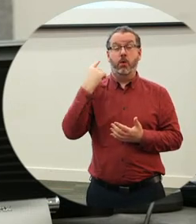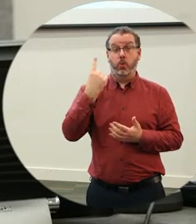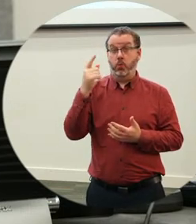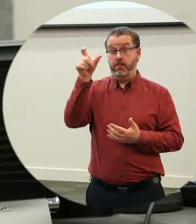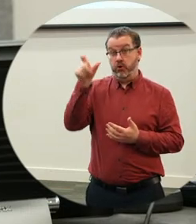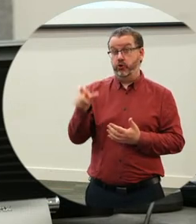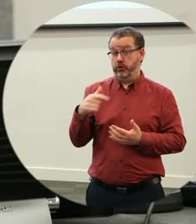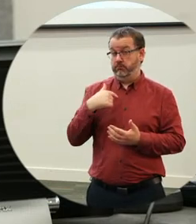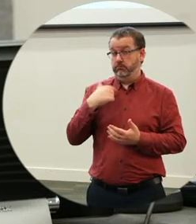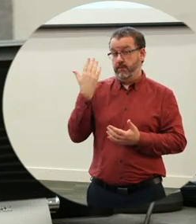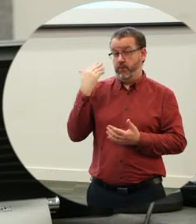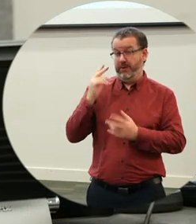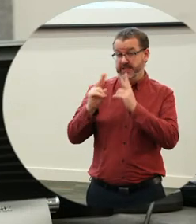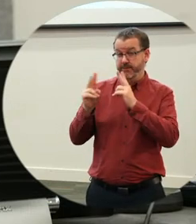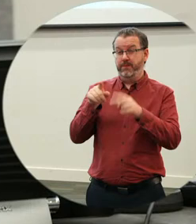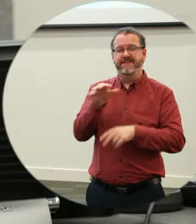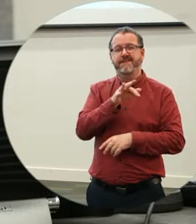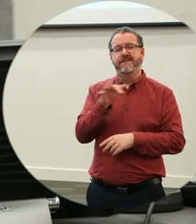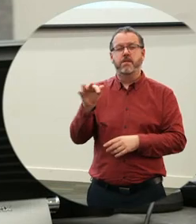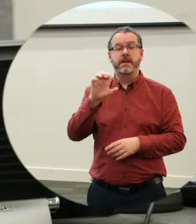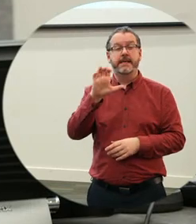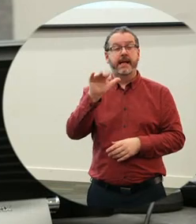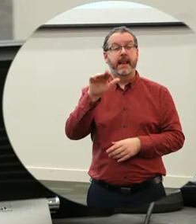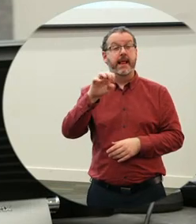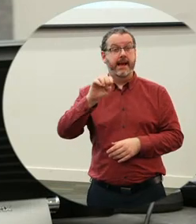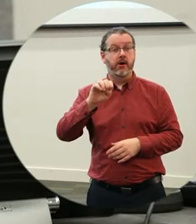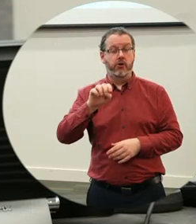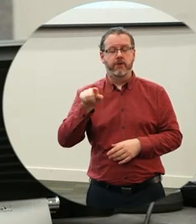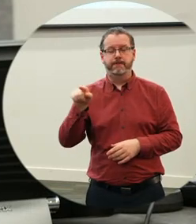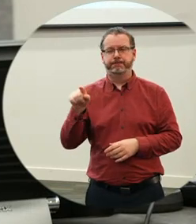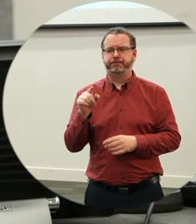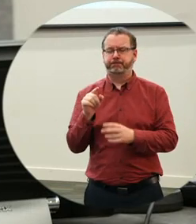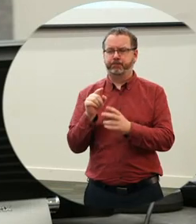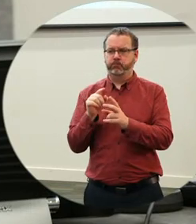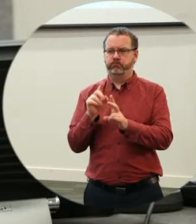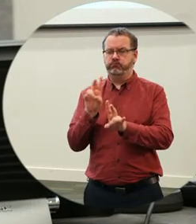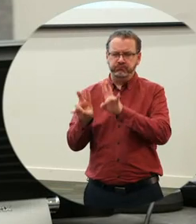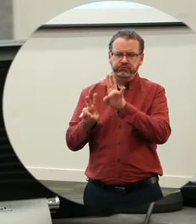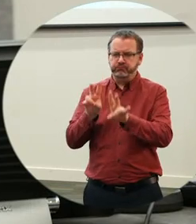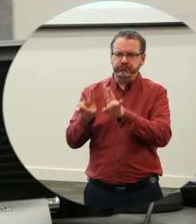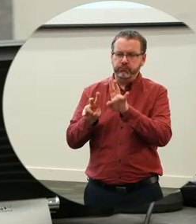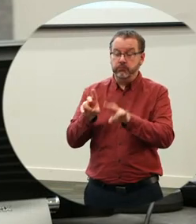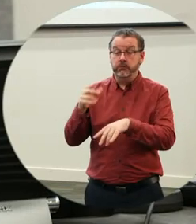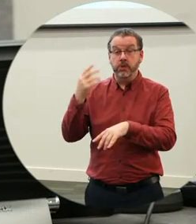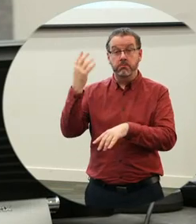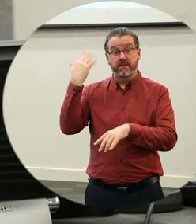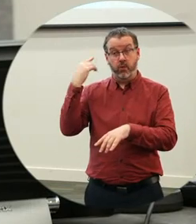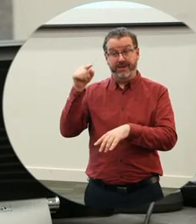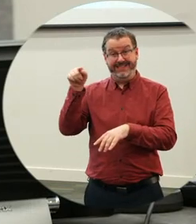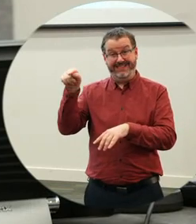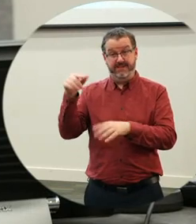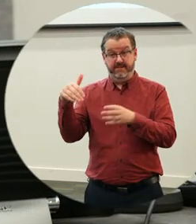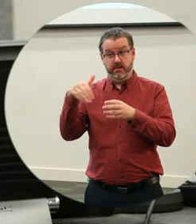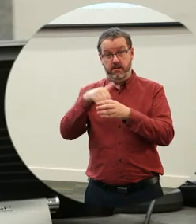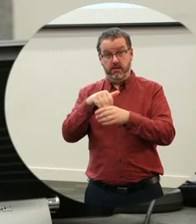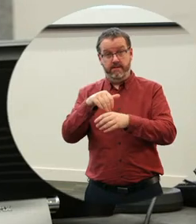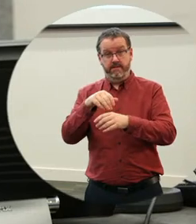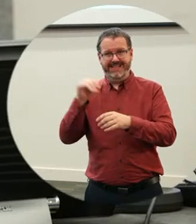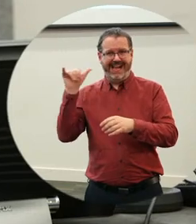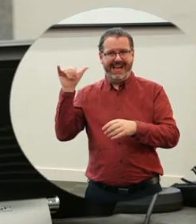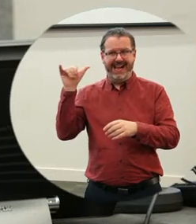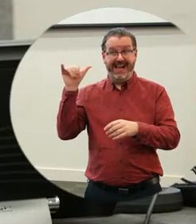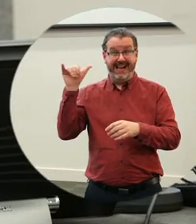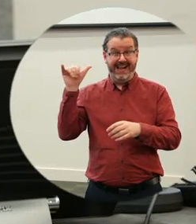particular from Clare, and he had been an area police officer with the Republican